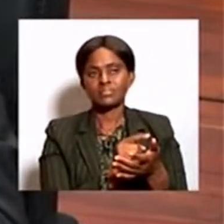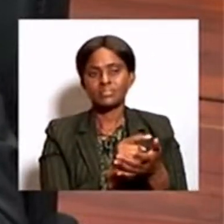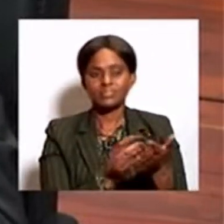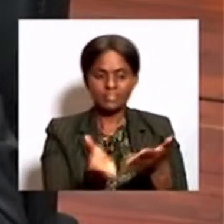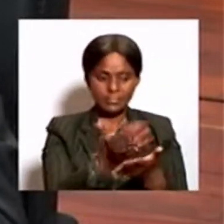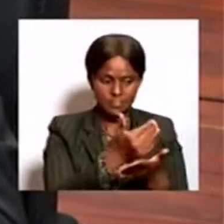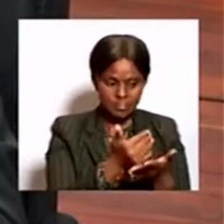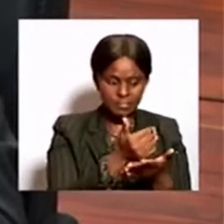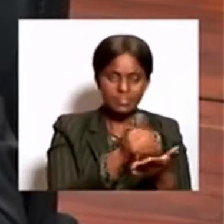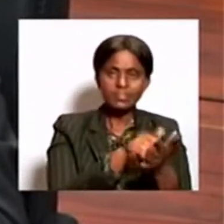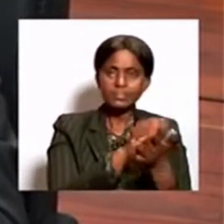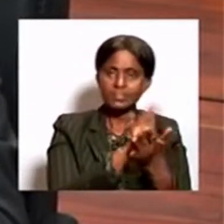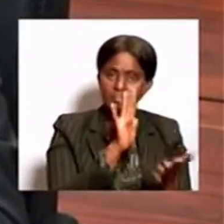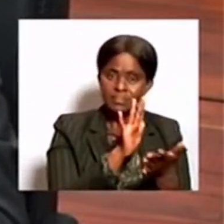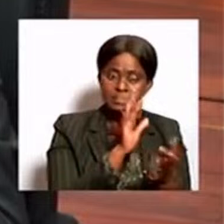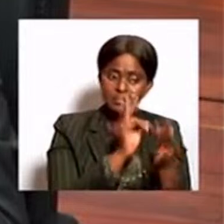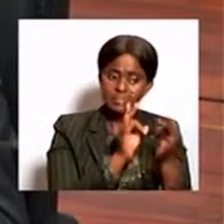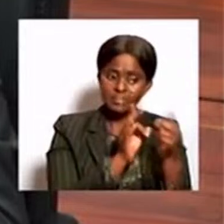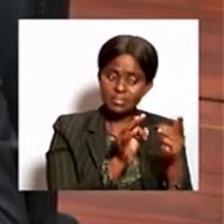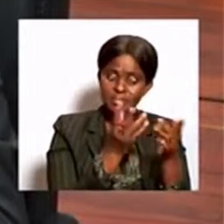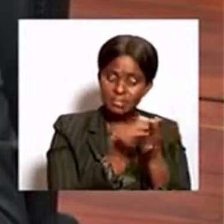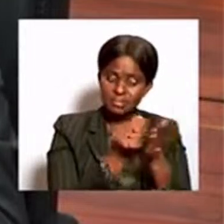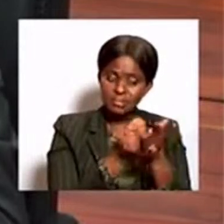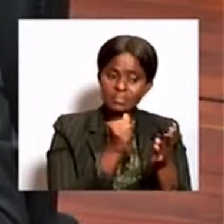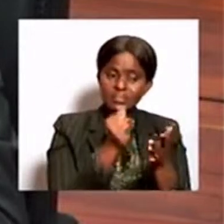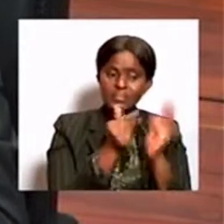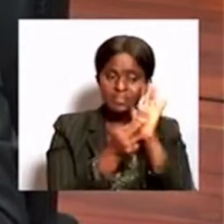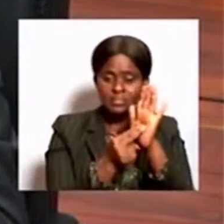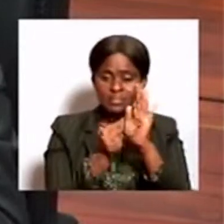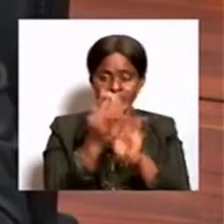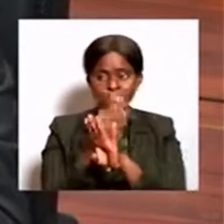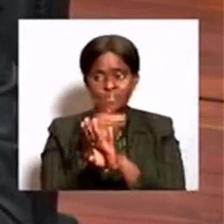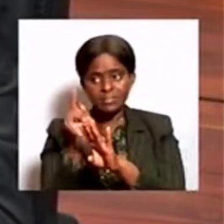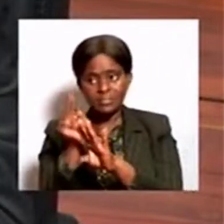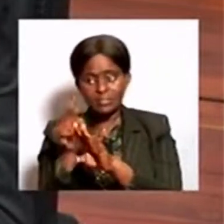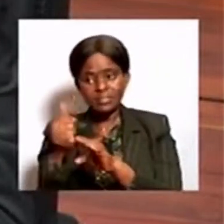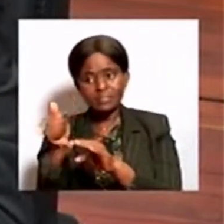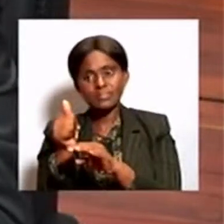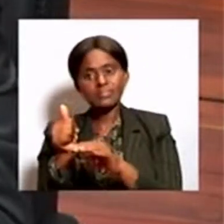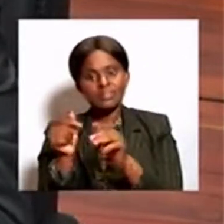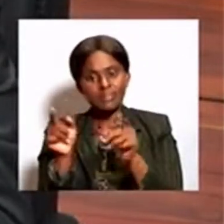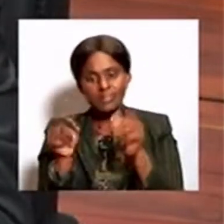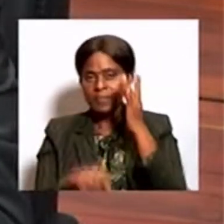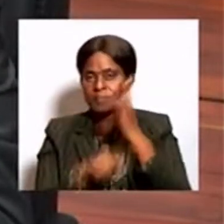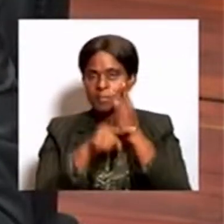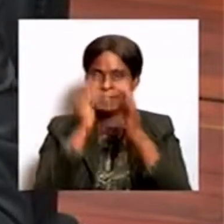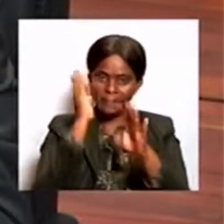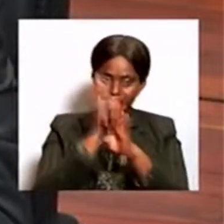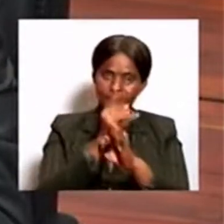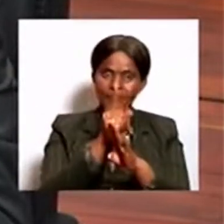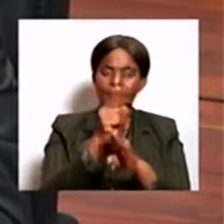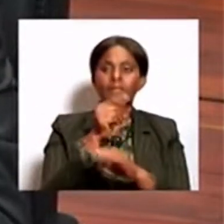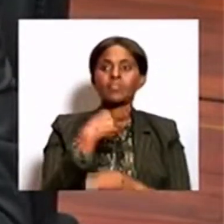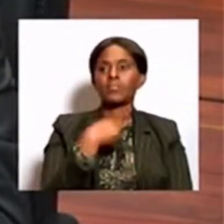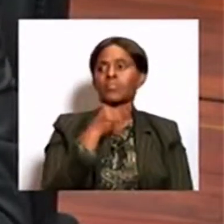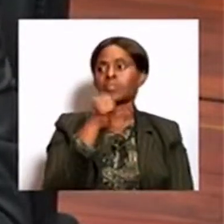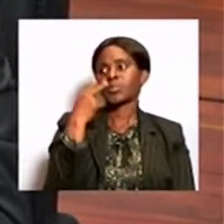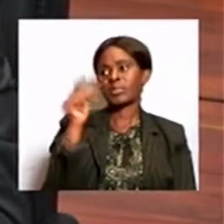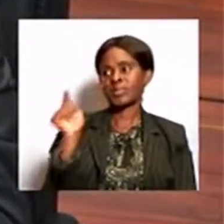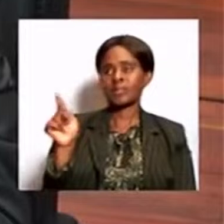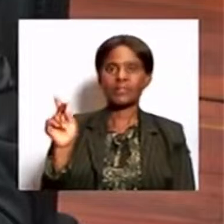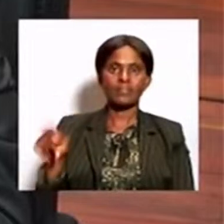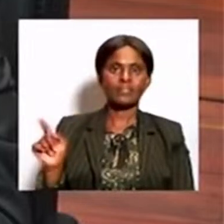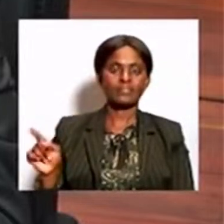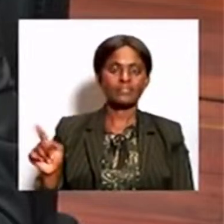collects how much? If that revenue collector does not appear before you, you send it to the town clerk. I've not seen this revenue